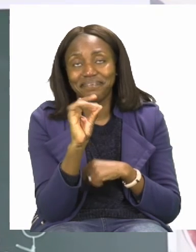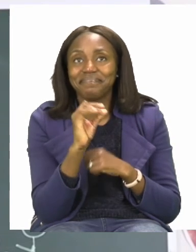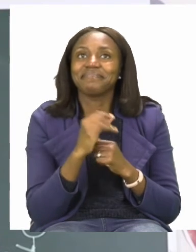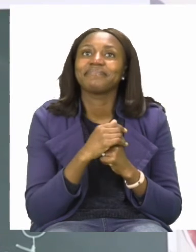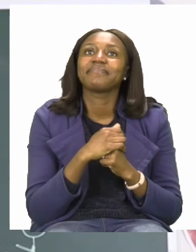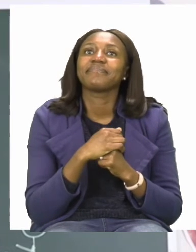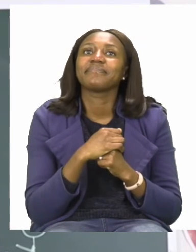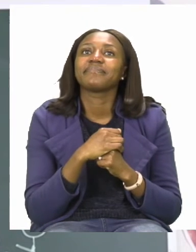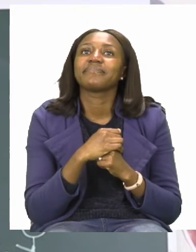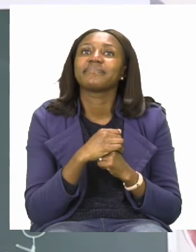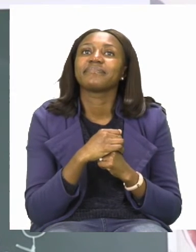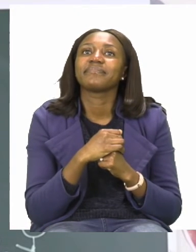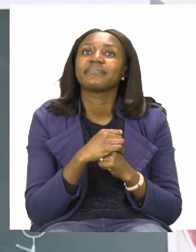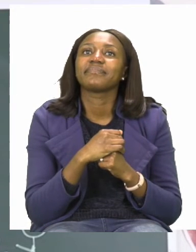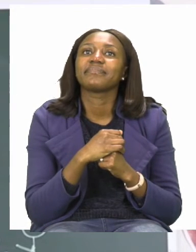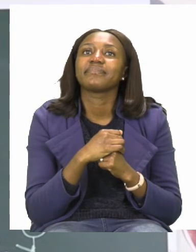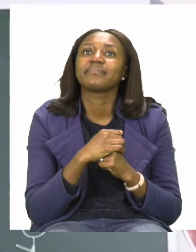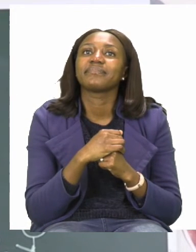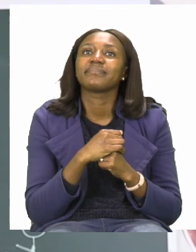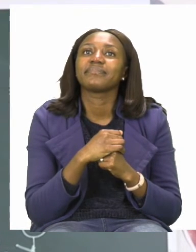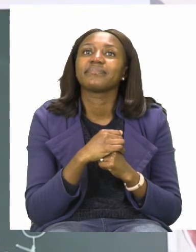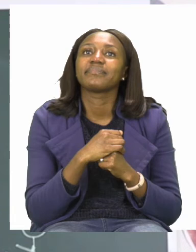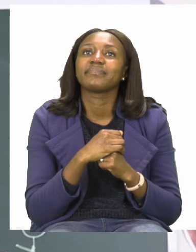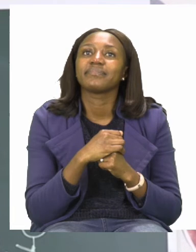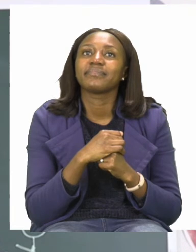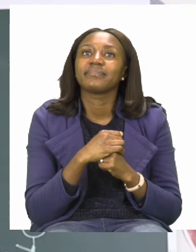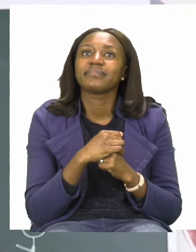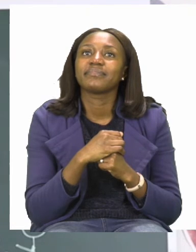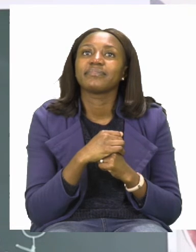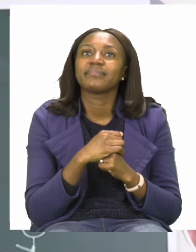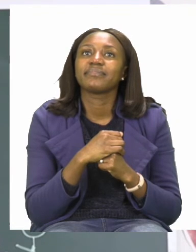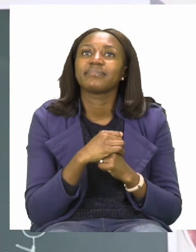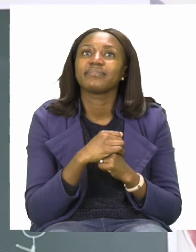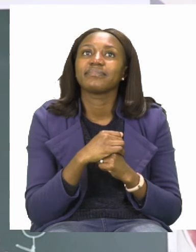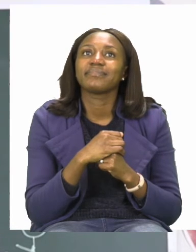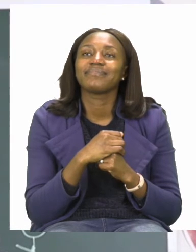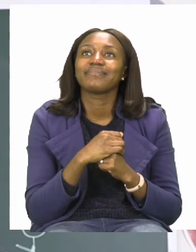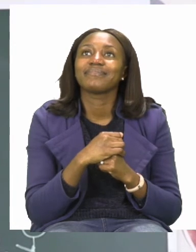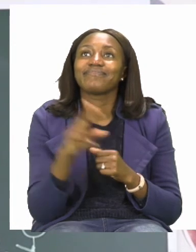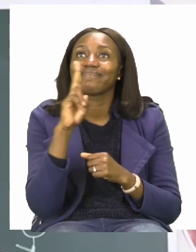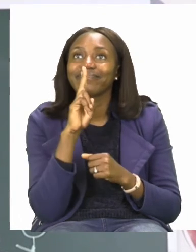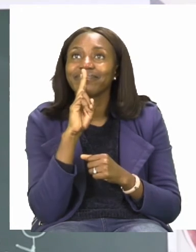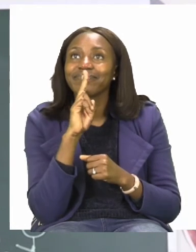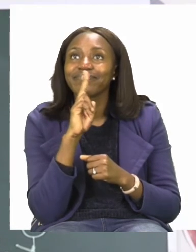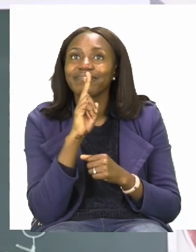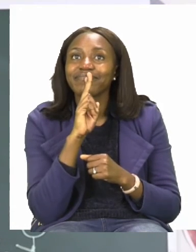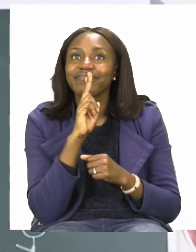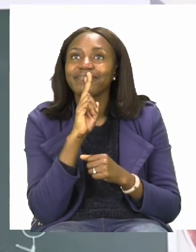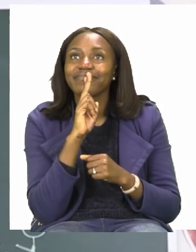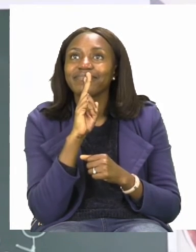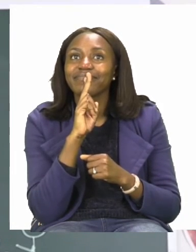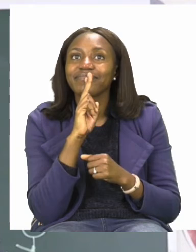more, then our answer is 8. So our final answer, boys and girls,